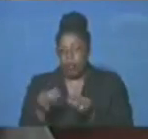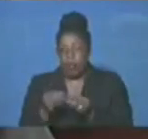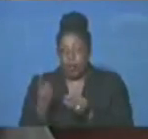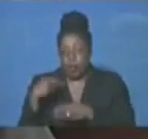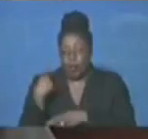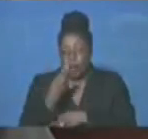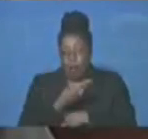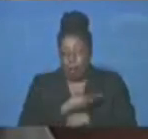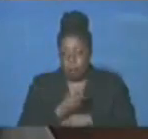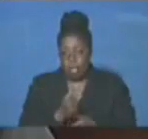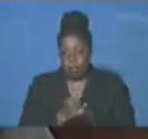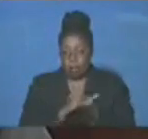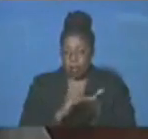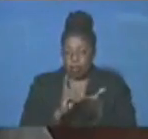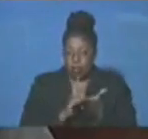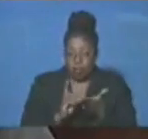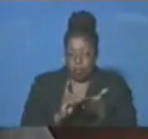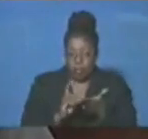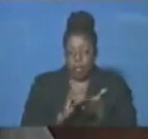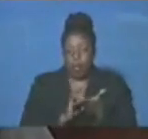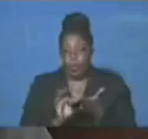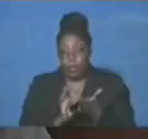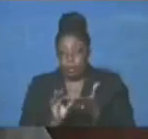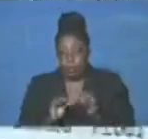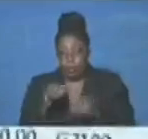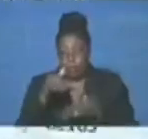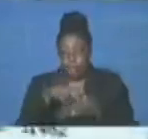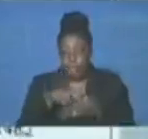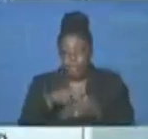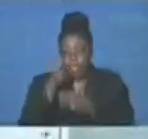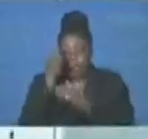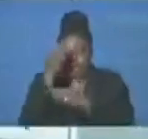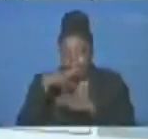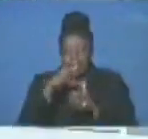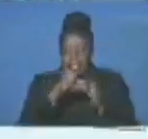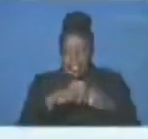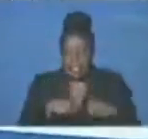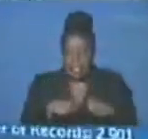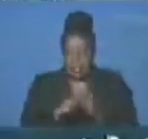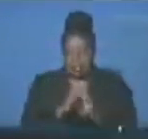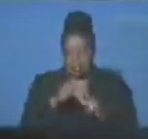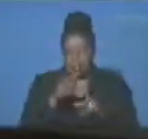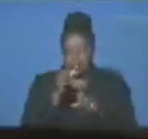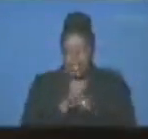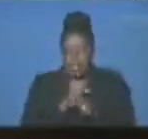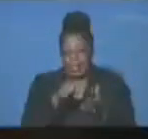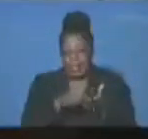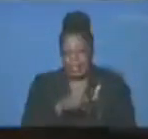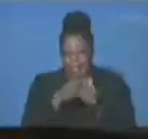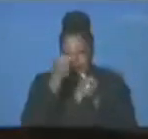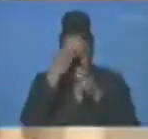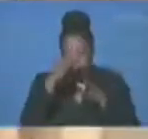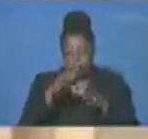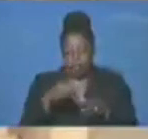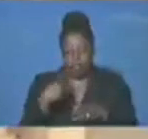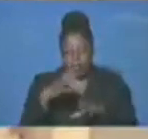with auditing step approach and putting information in the system. Once the department have the information in the system, we can get it out of the